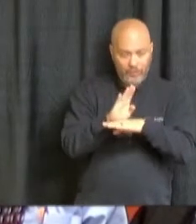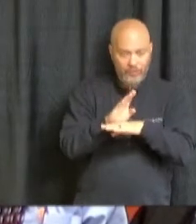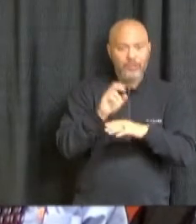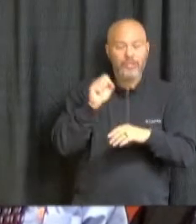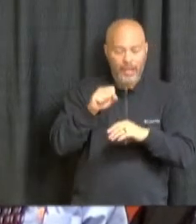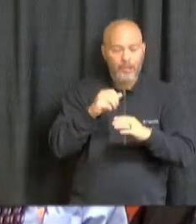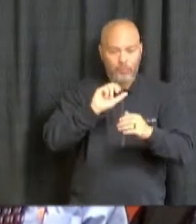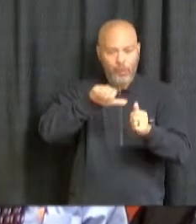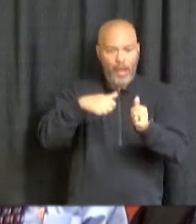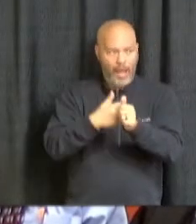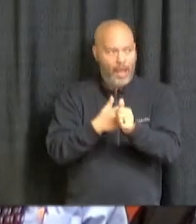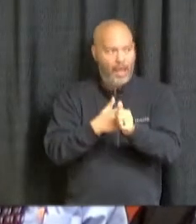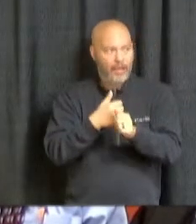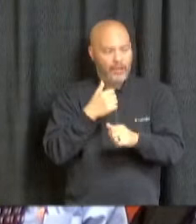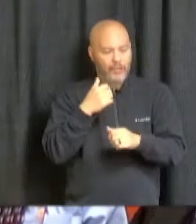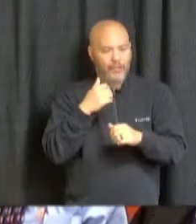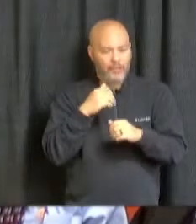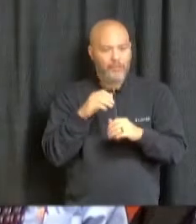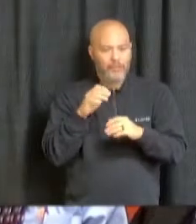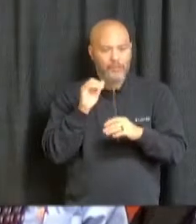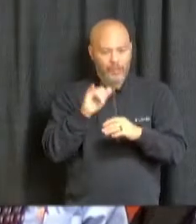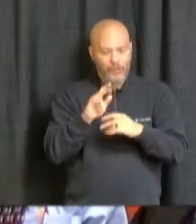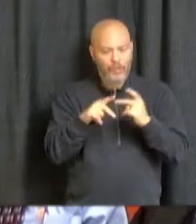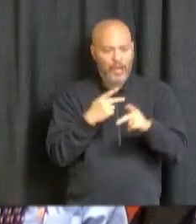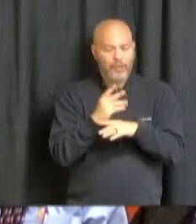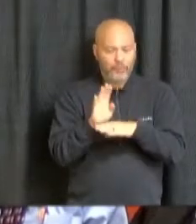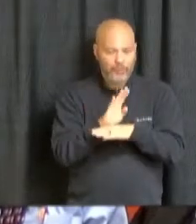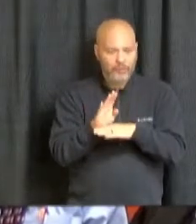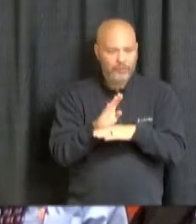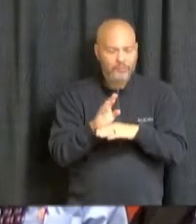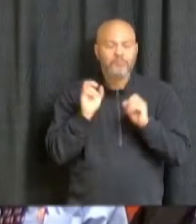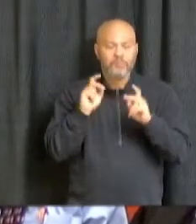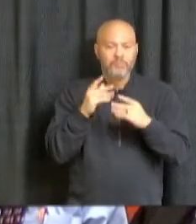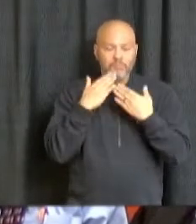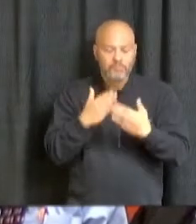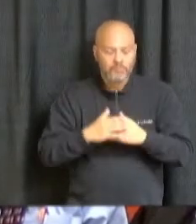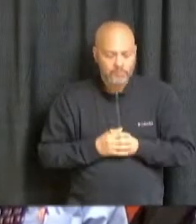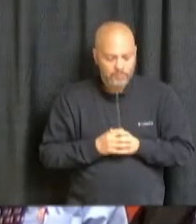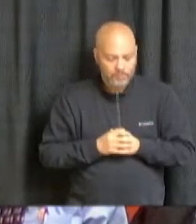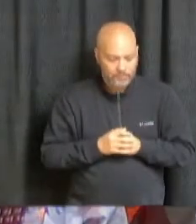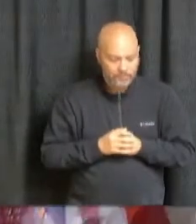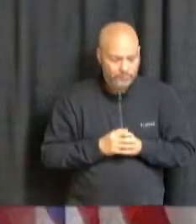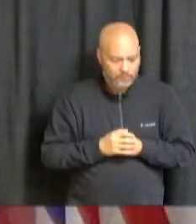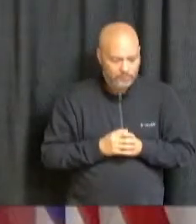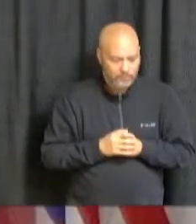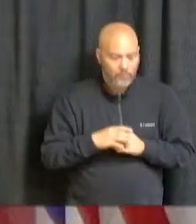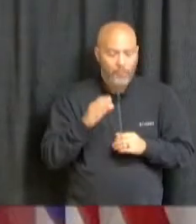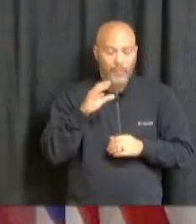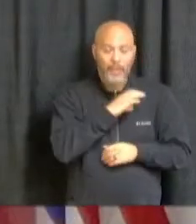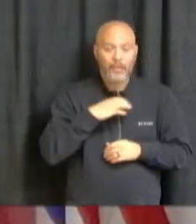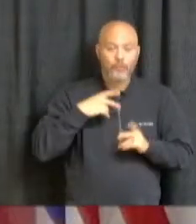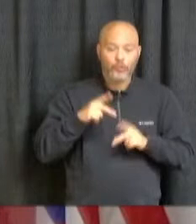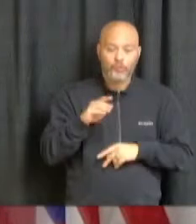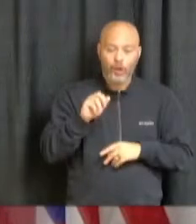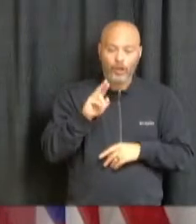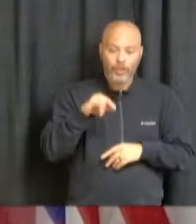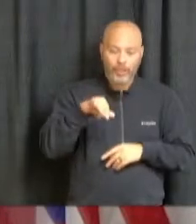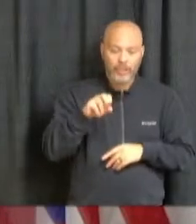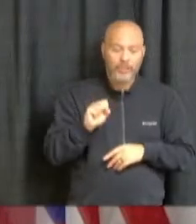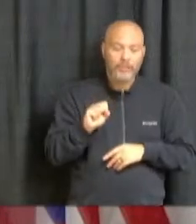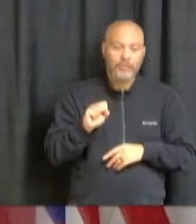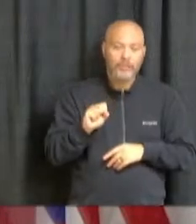behind those yellow or Okay. brownish type buildings. Okay. All right. Thank you. Councilperson Marquis, you're recognized. Thank you,